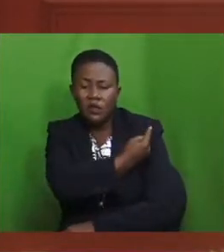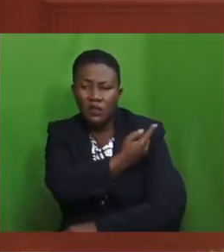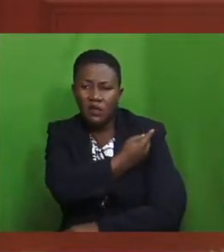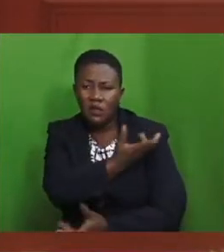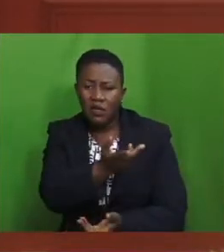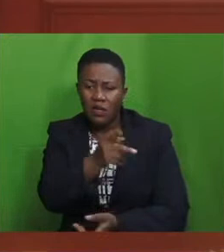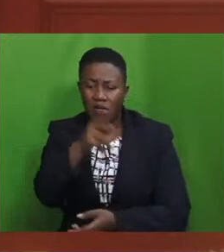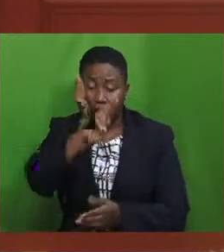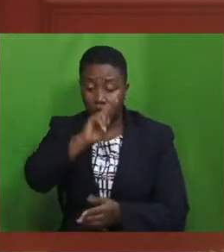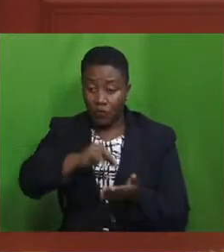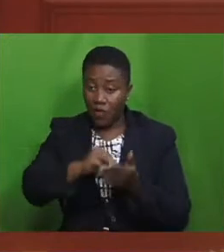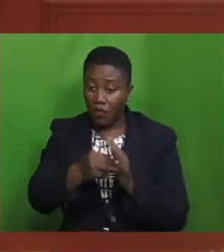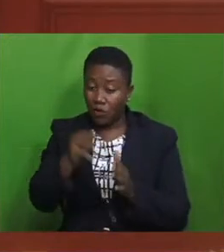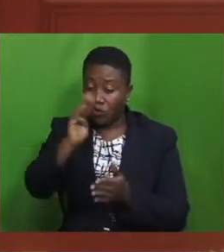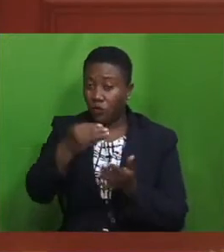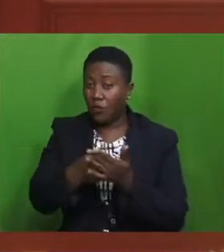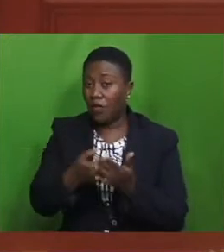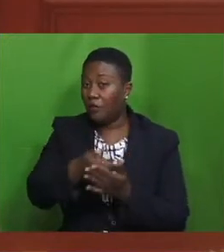PPEs?